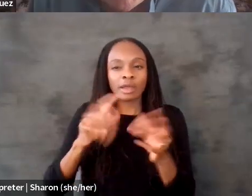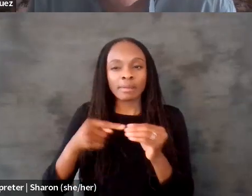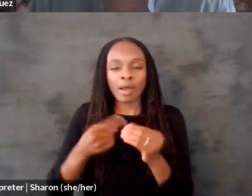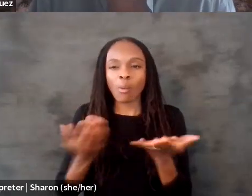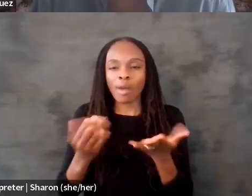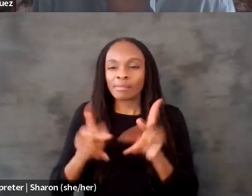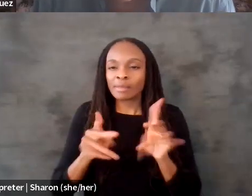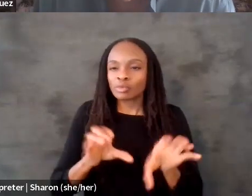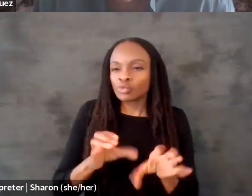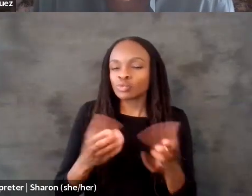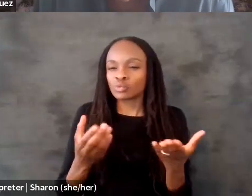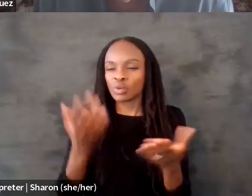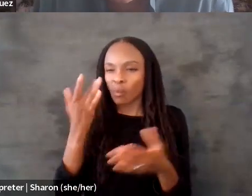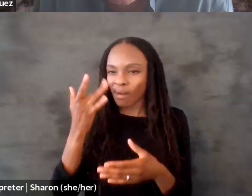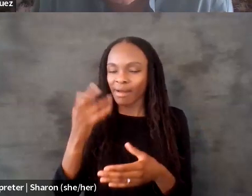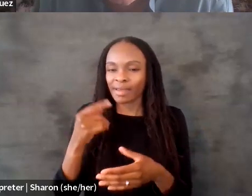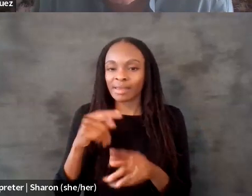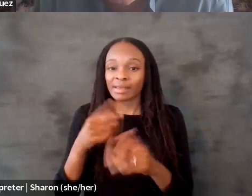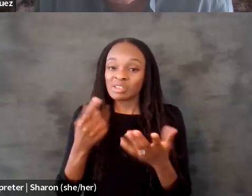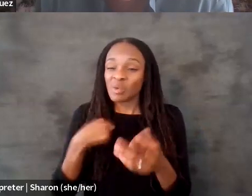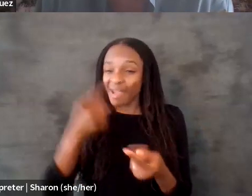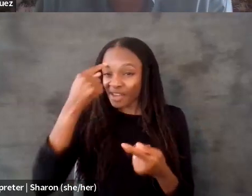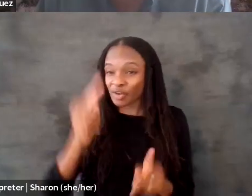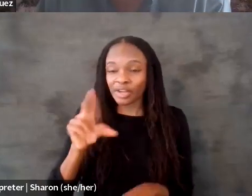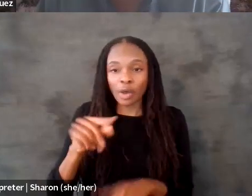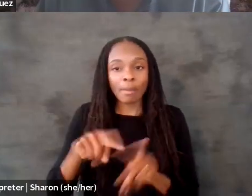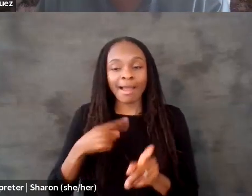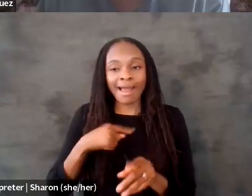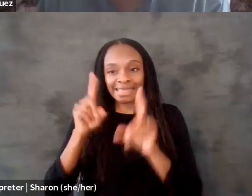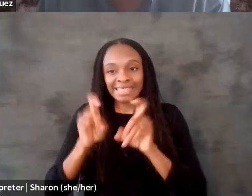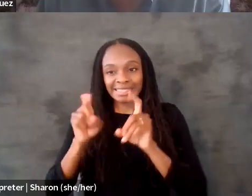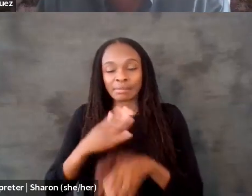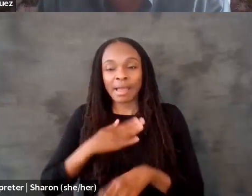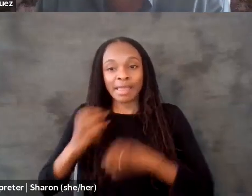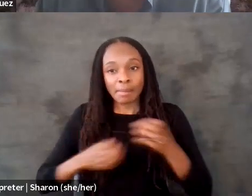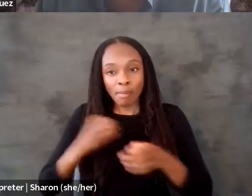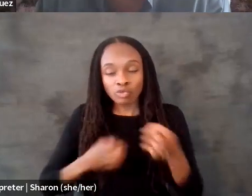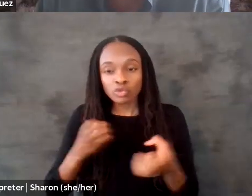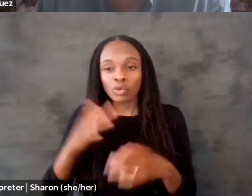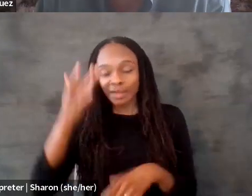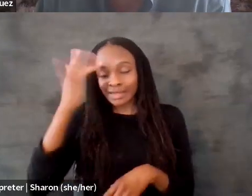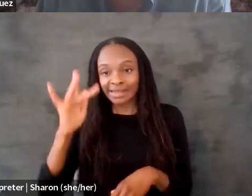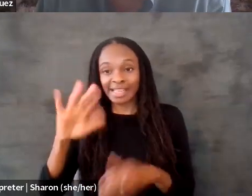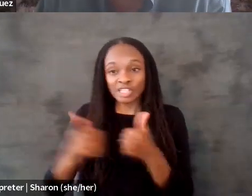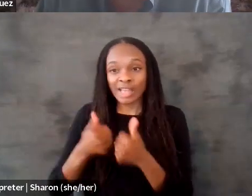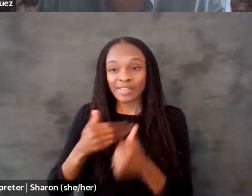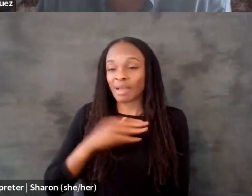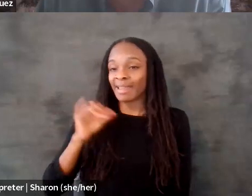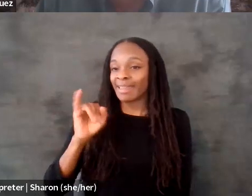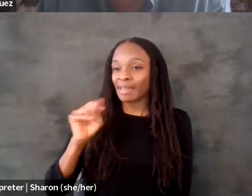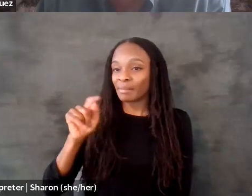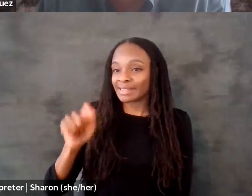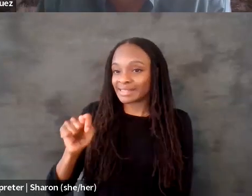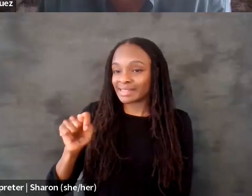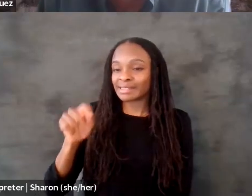No. But I really tested my emotional intelligence. It really challenged my implicit biases. And I really had to look at